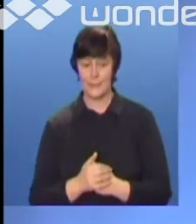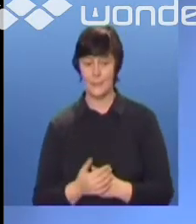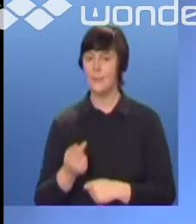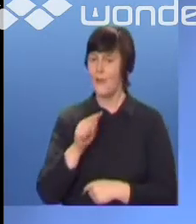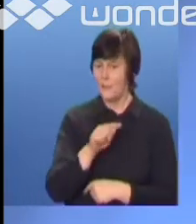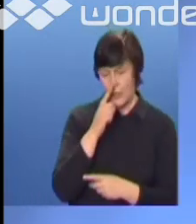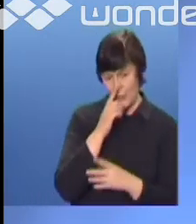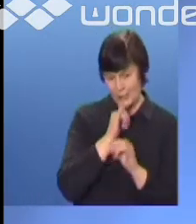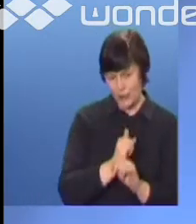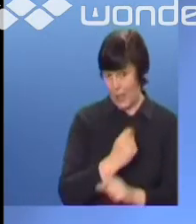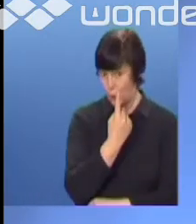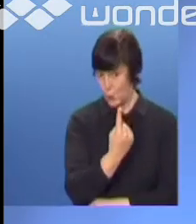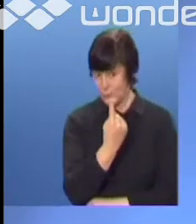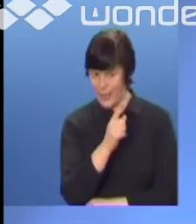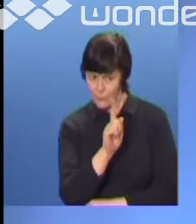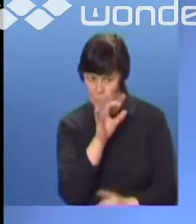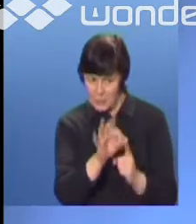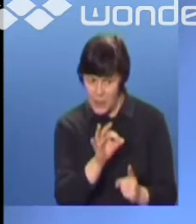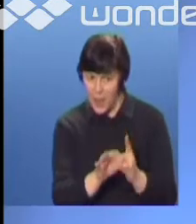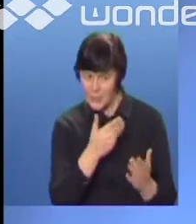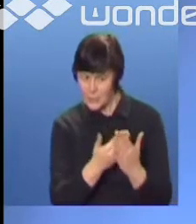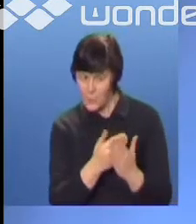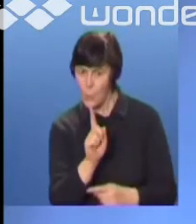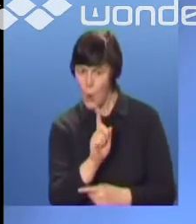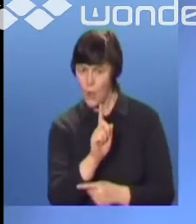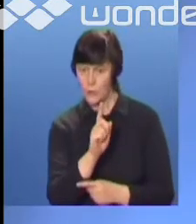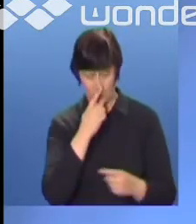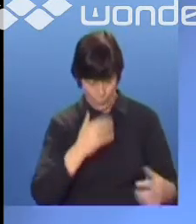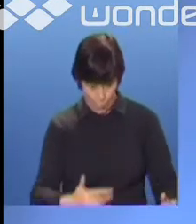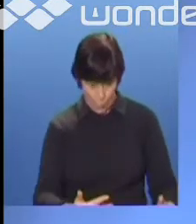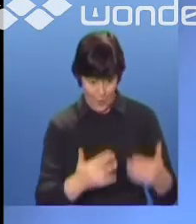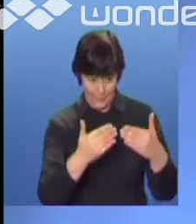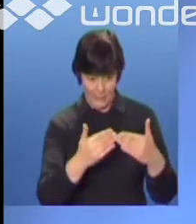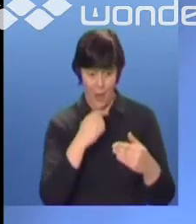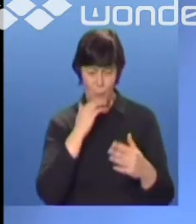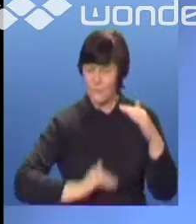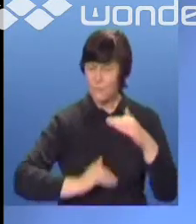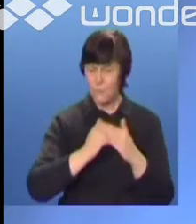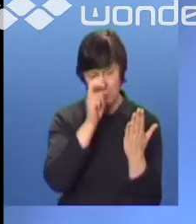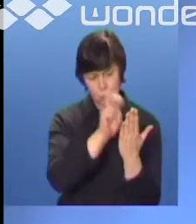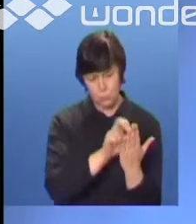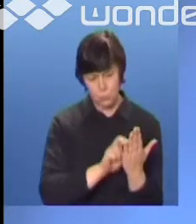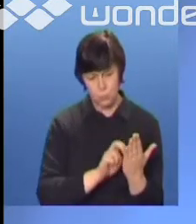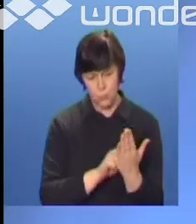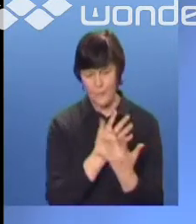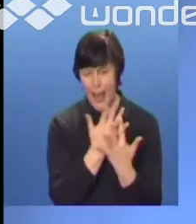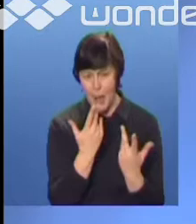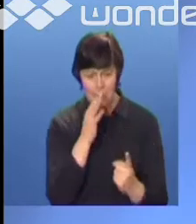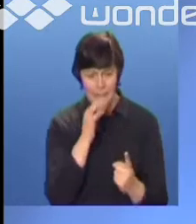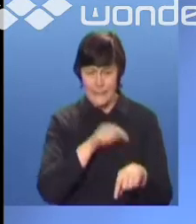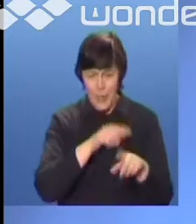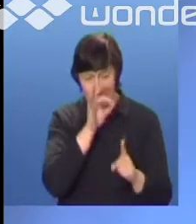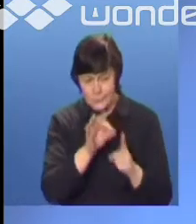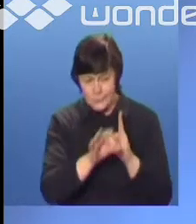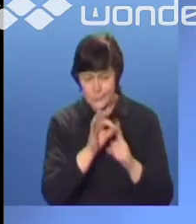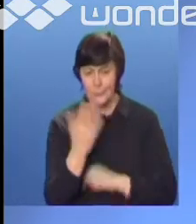can get feedback on your individual bids by logging on to the Locata website, which keeps a record of your bidding history for you to look at. The